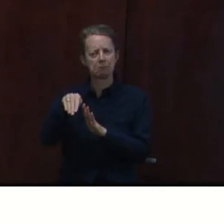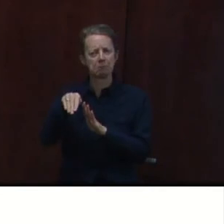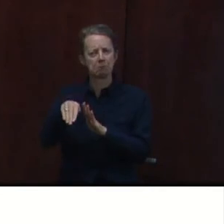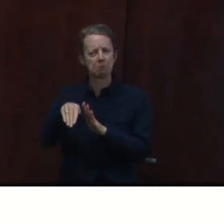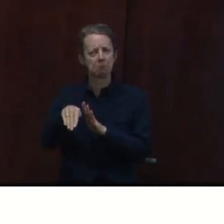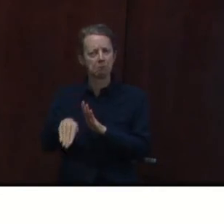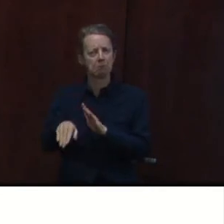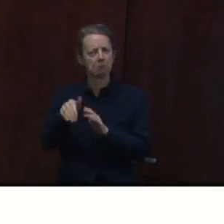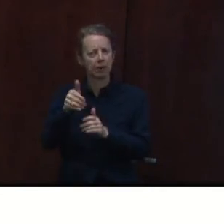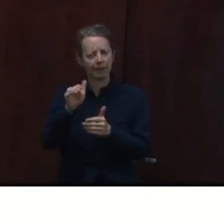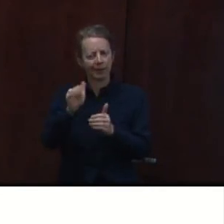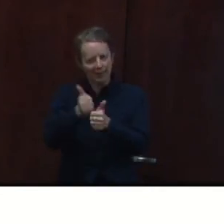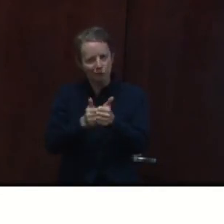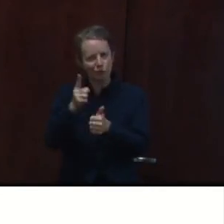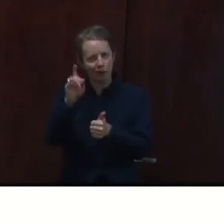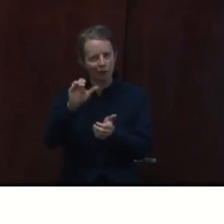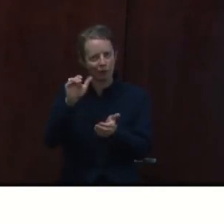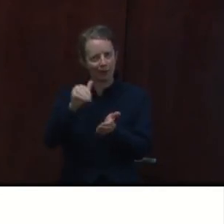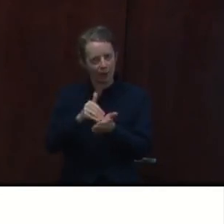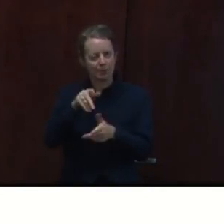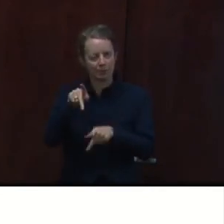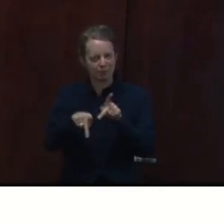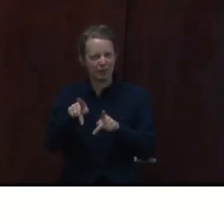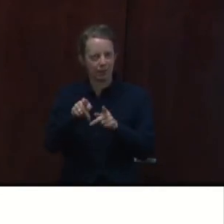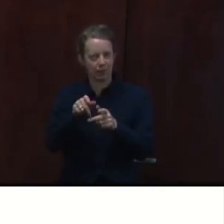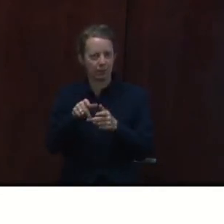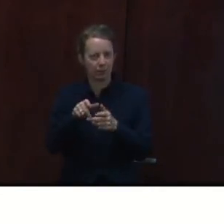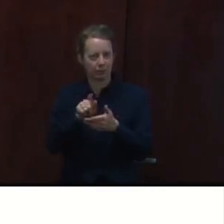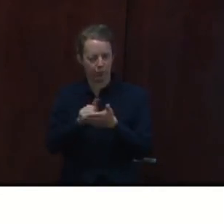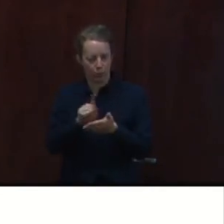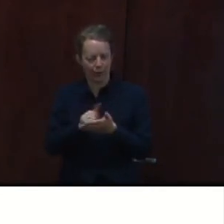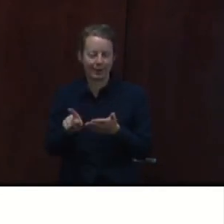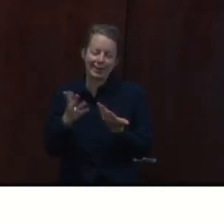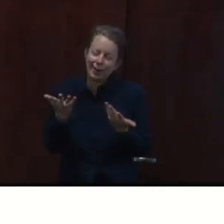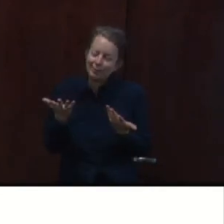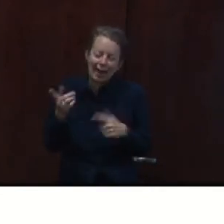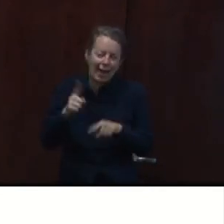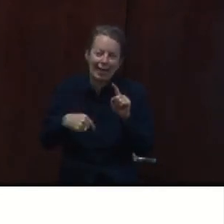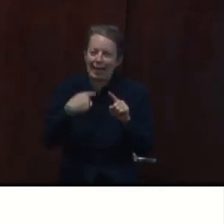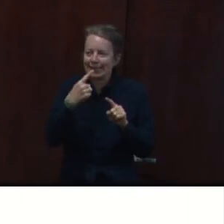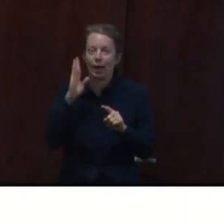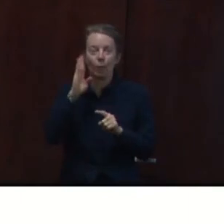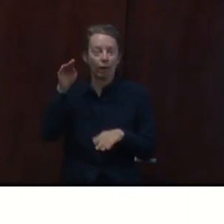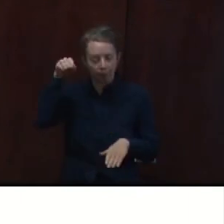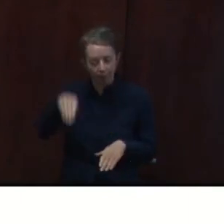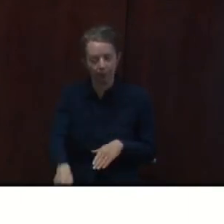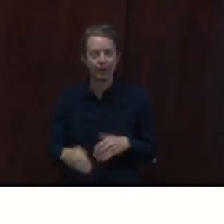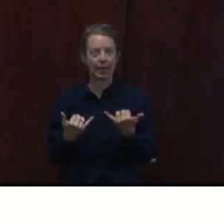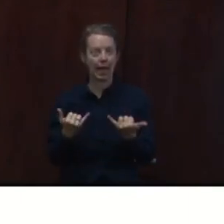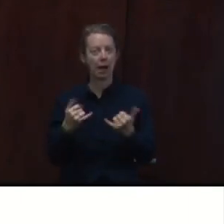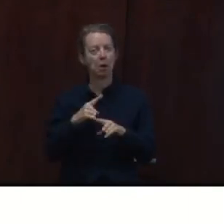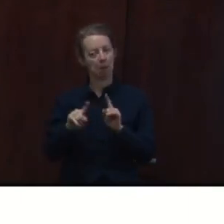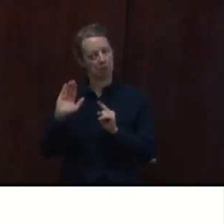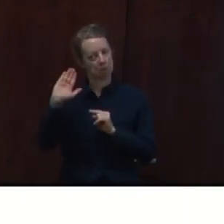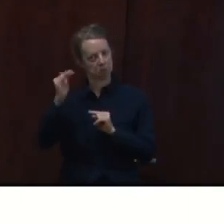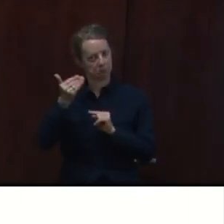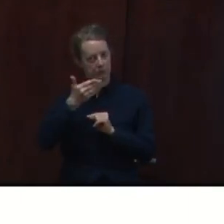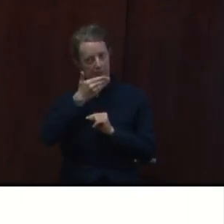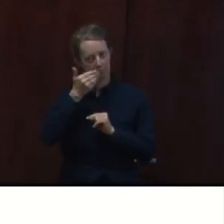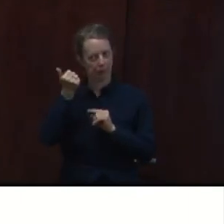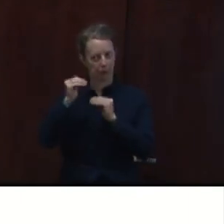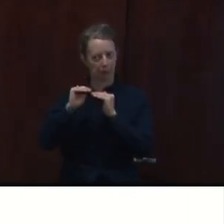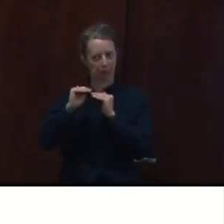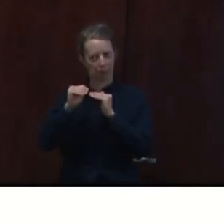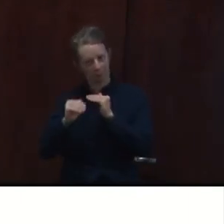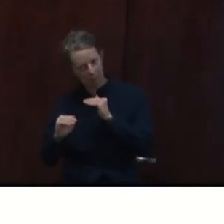per week of a plateau. Still too early to say that we're coming down from the surge, but looks like we might be staying at a